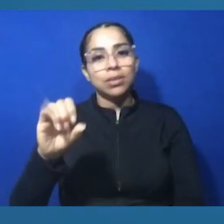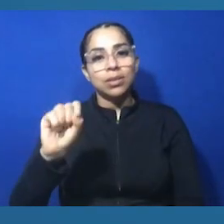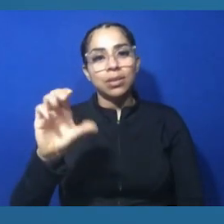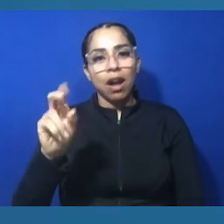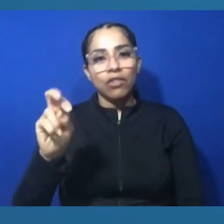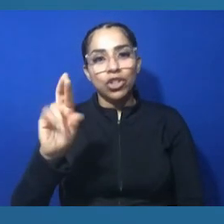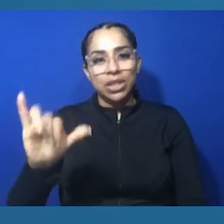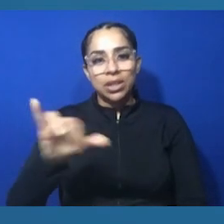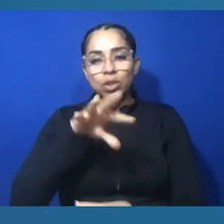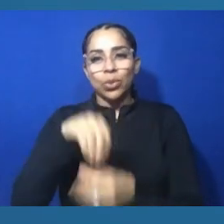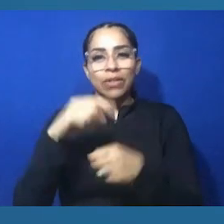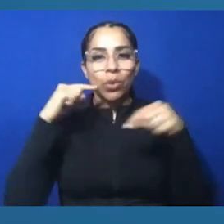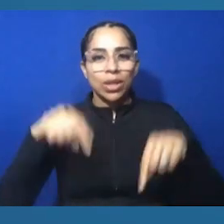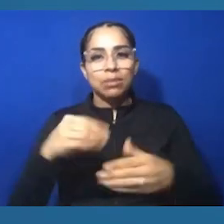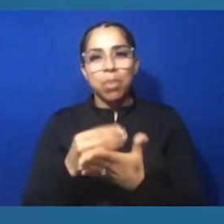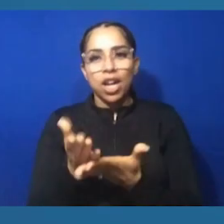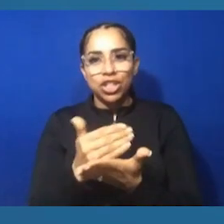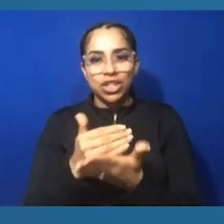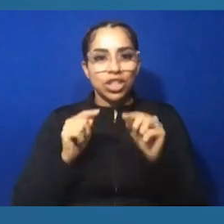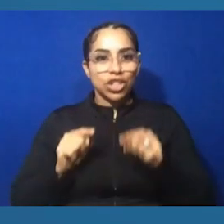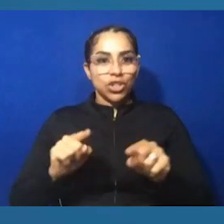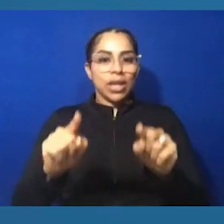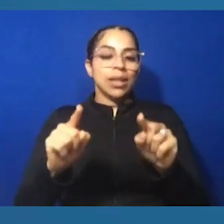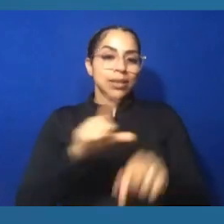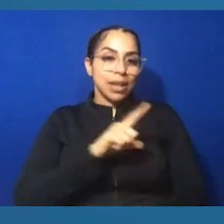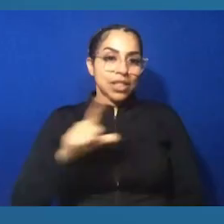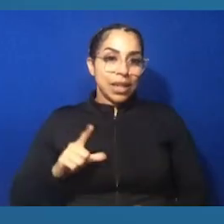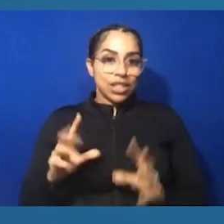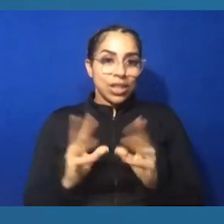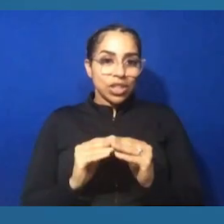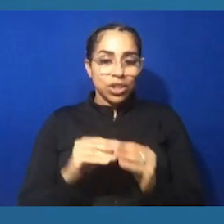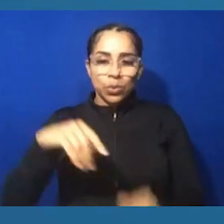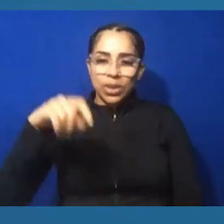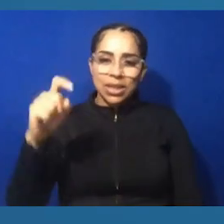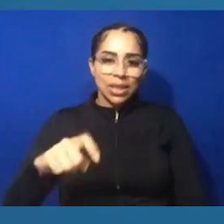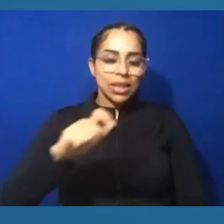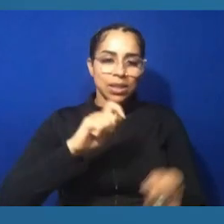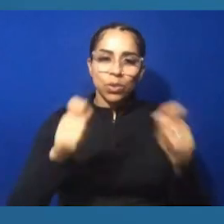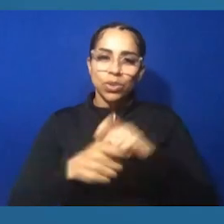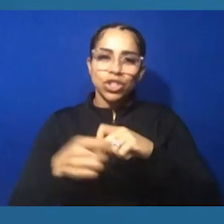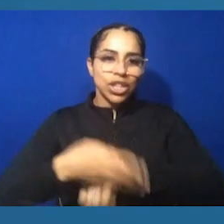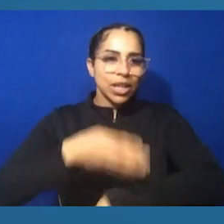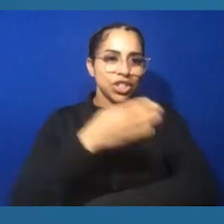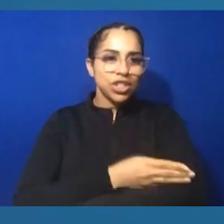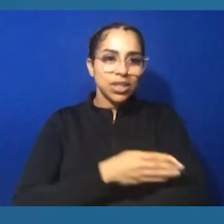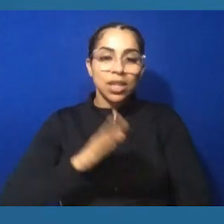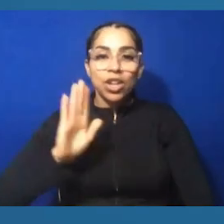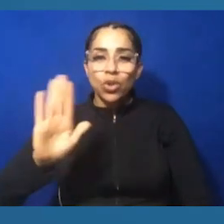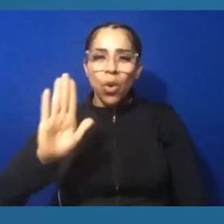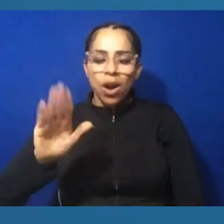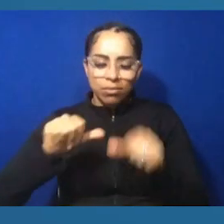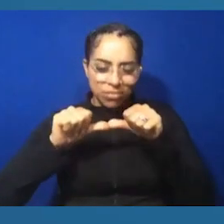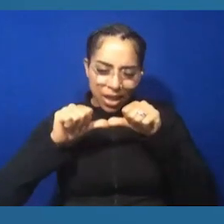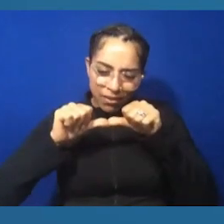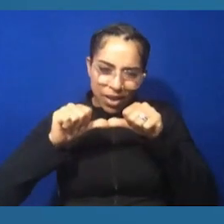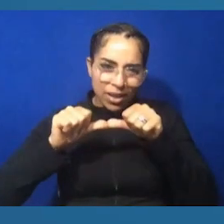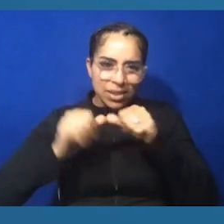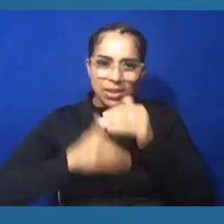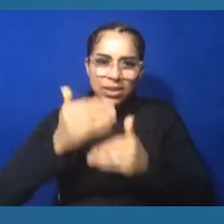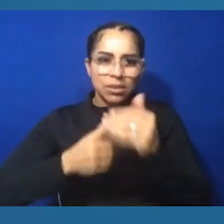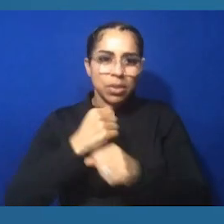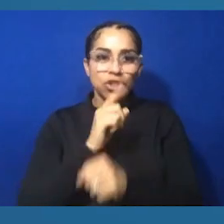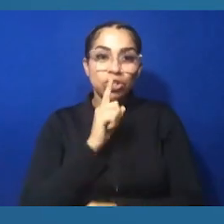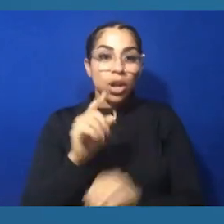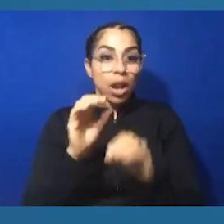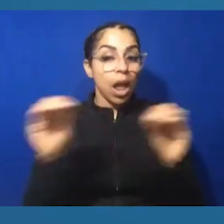budget and during this legislative session. We needed these changes, and your steadfastness and making sure that nothing else was